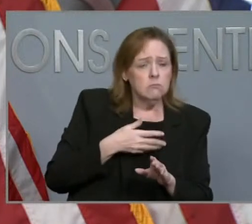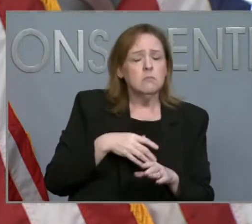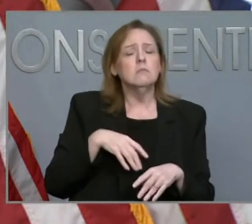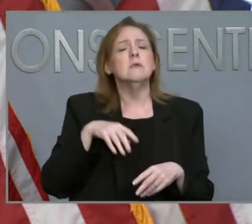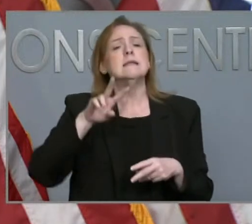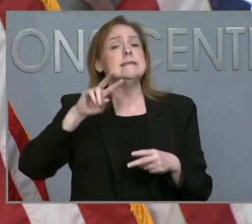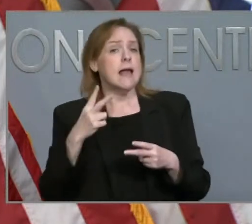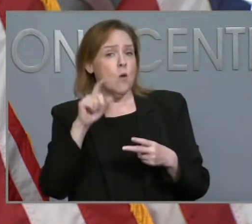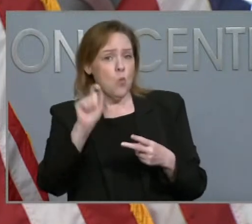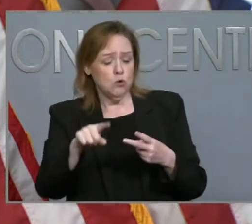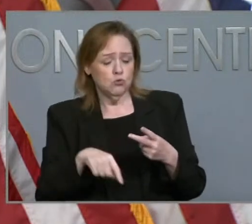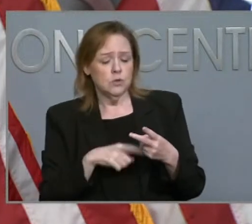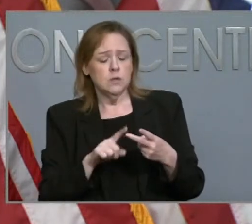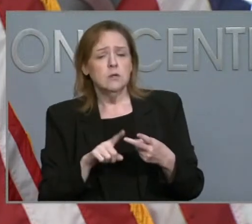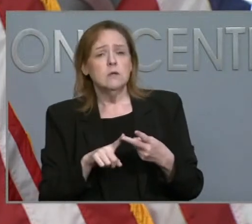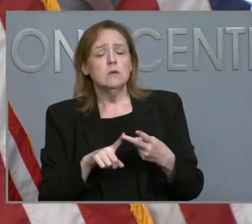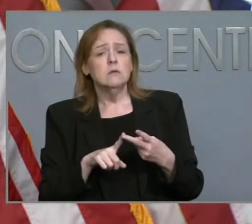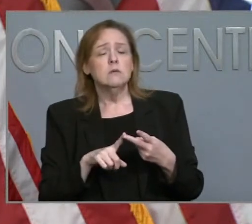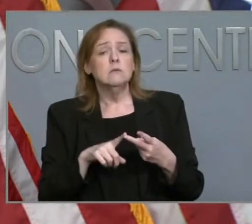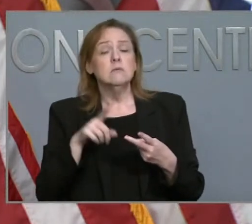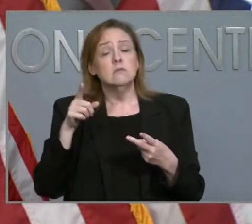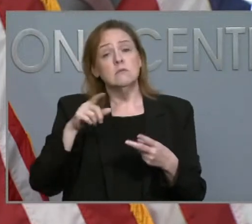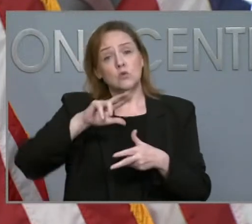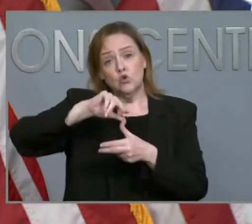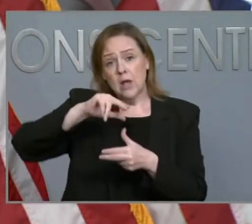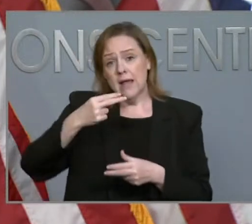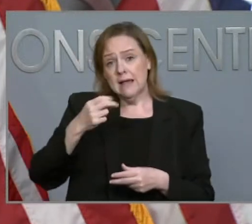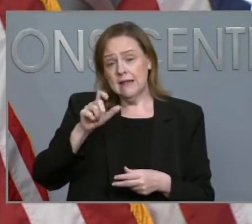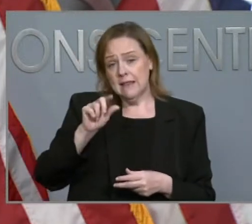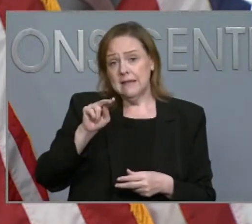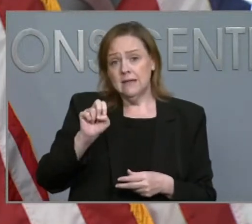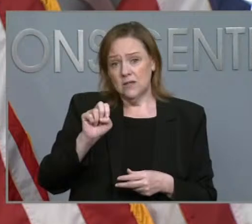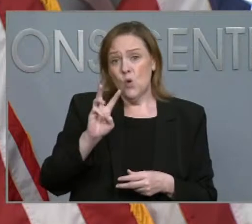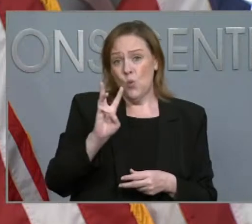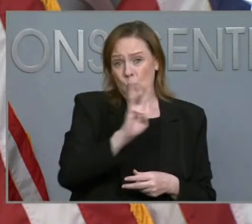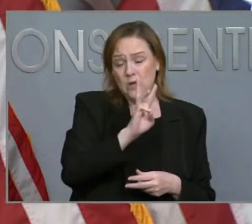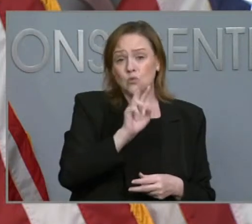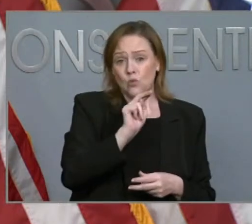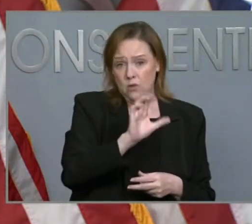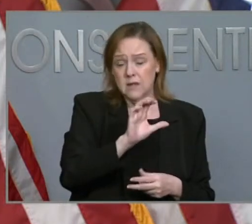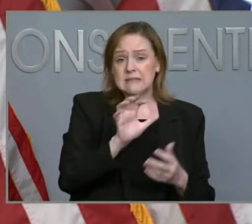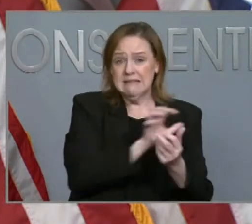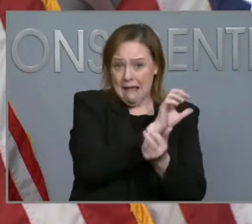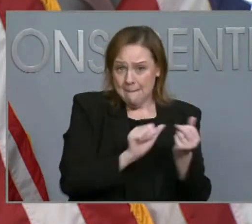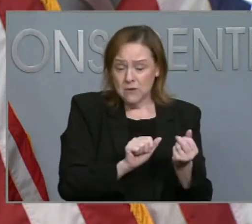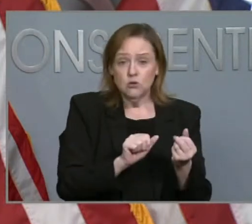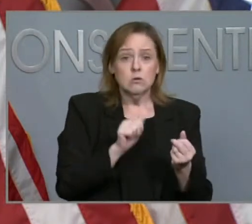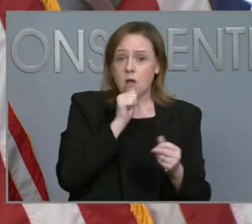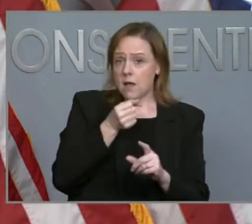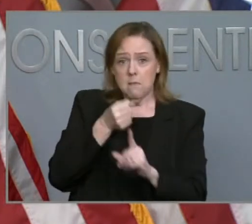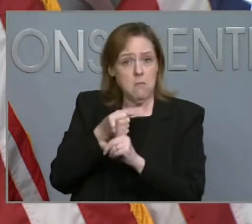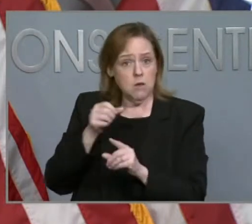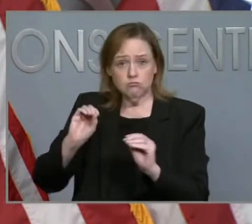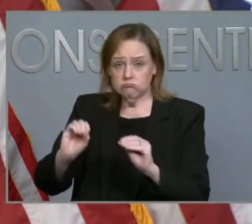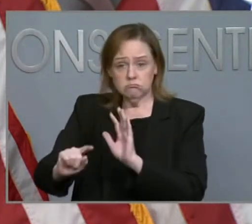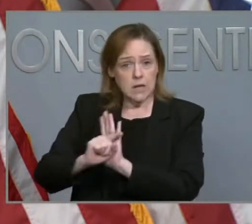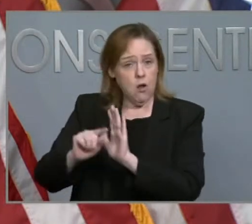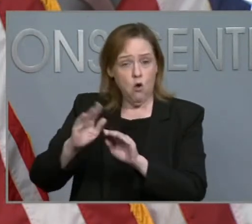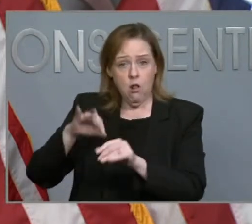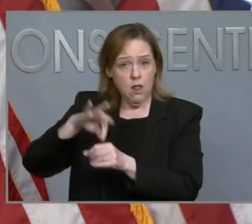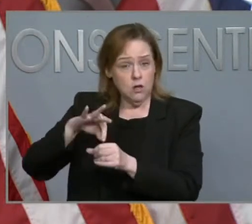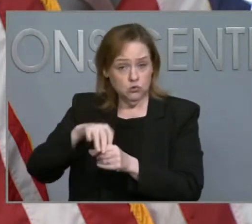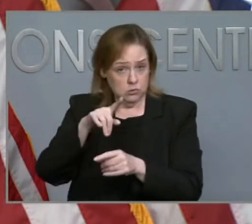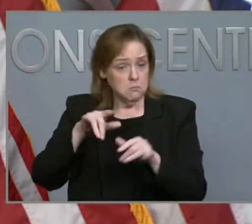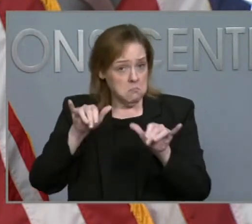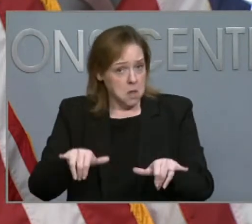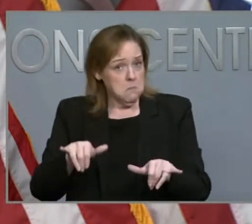that the damage from Helene in Western North Carolina thankfully isn't impacting the election so much. Is that the same are you guys still seeing that